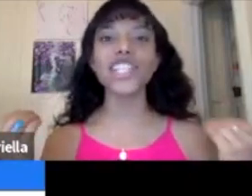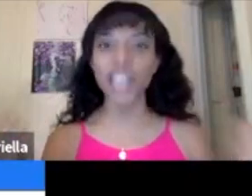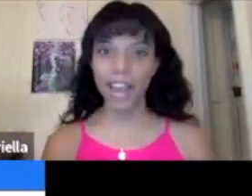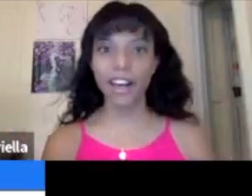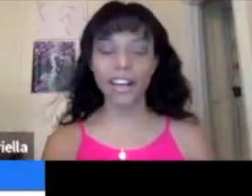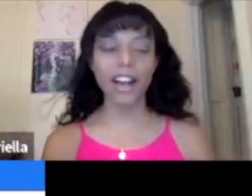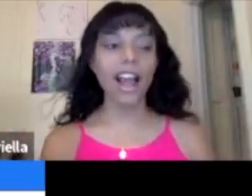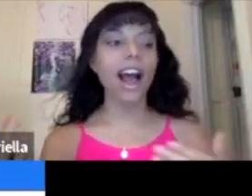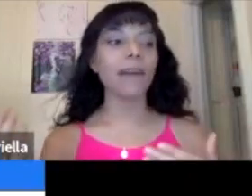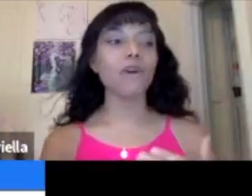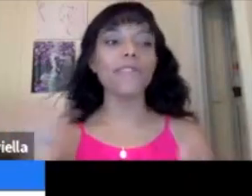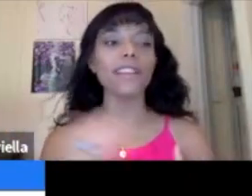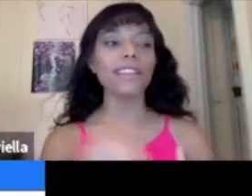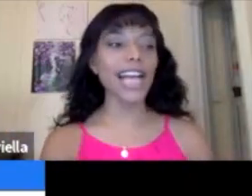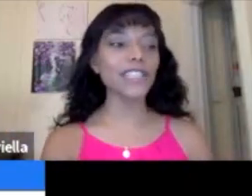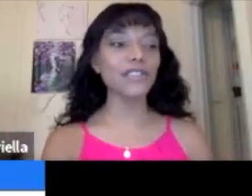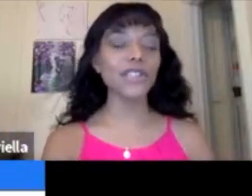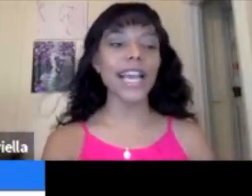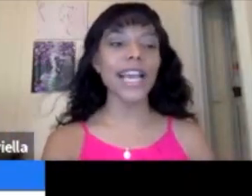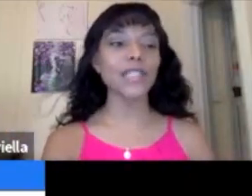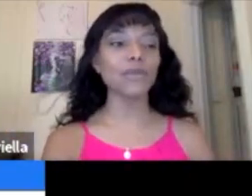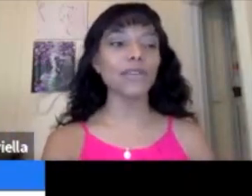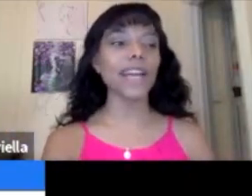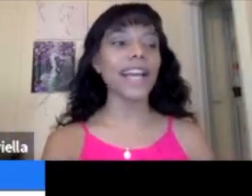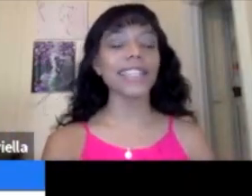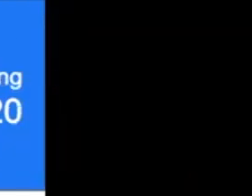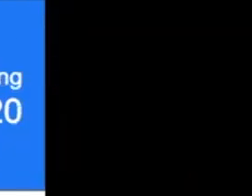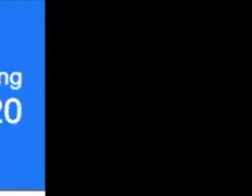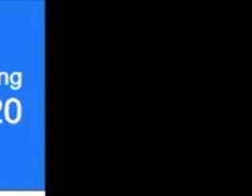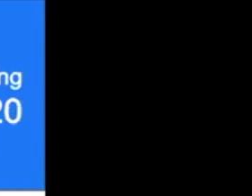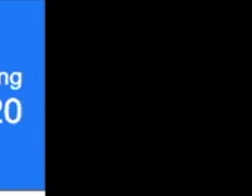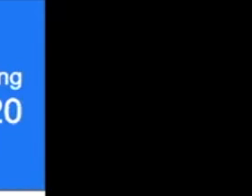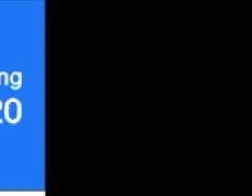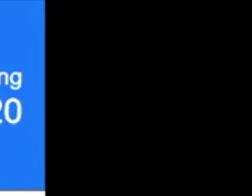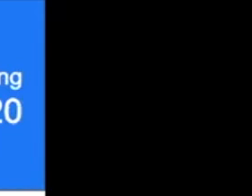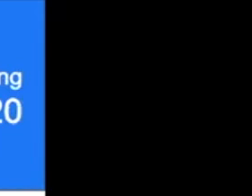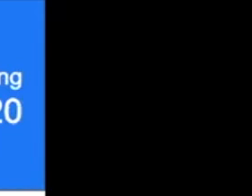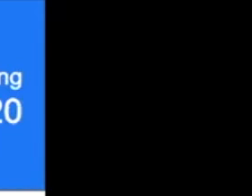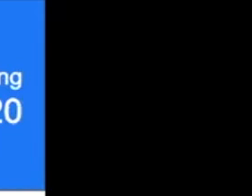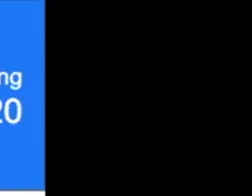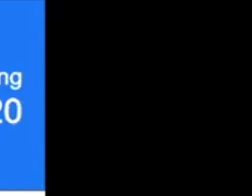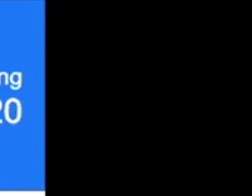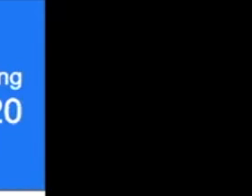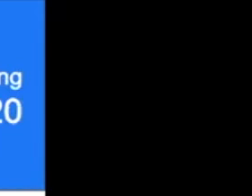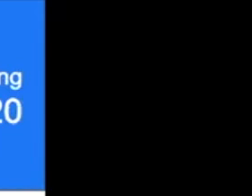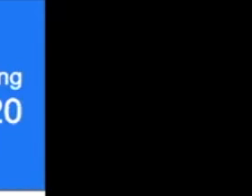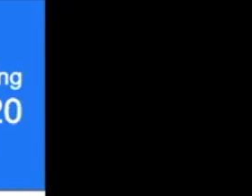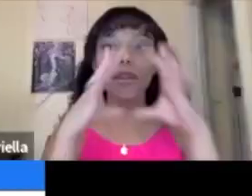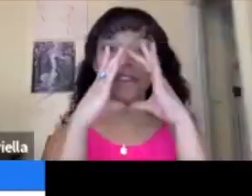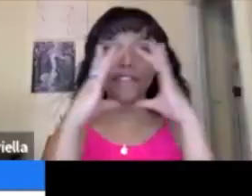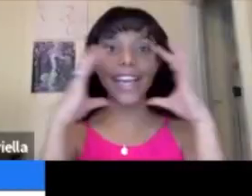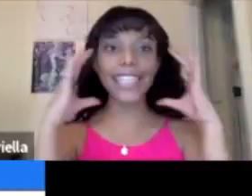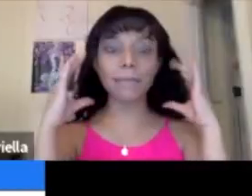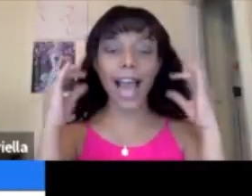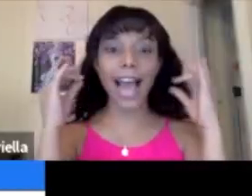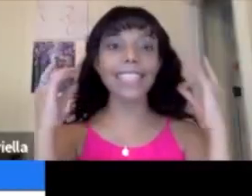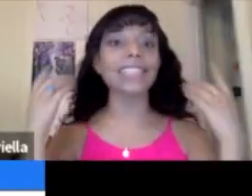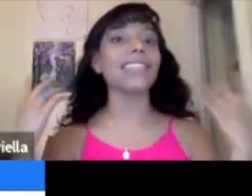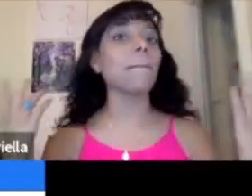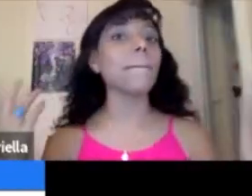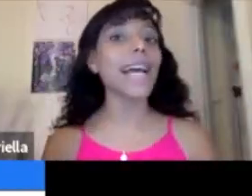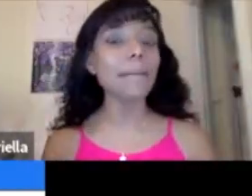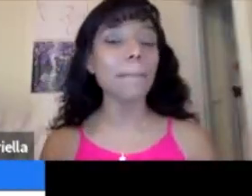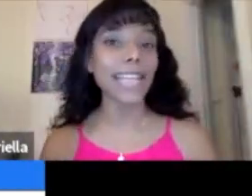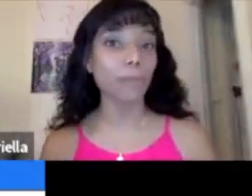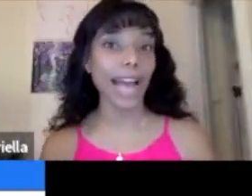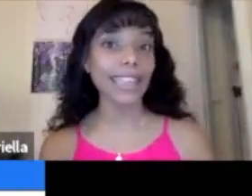to share. Over the last few days, we've connected with people like Carolyn, who talked about the face mask and